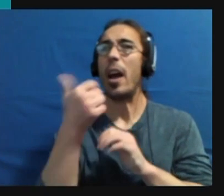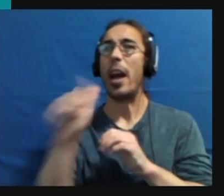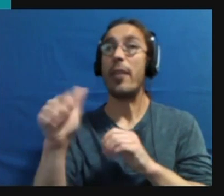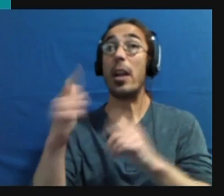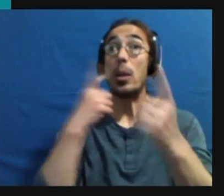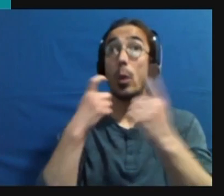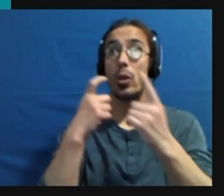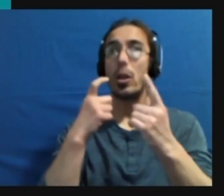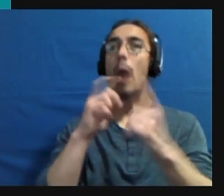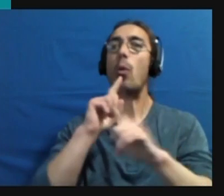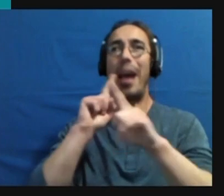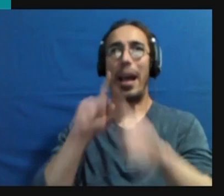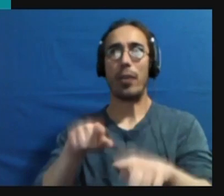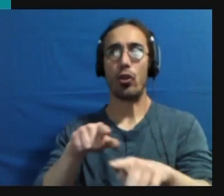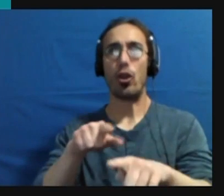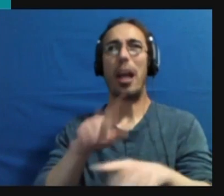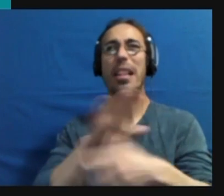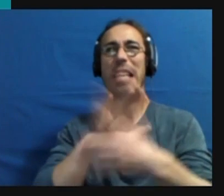session.